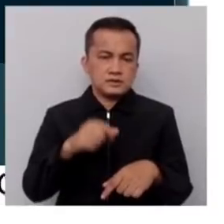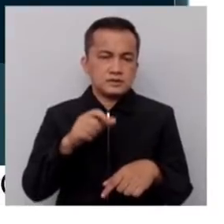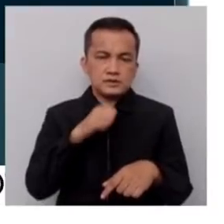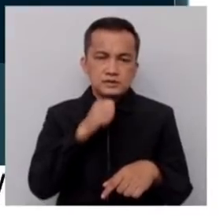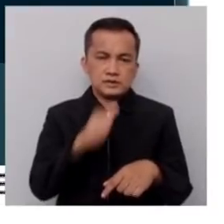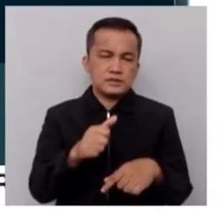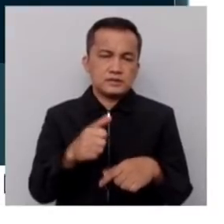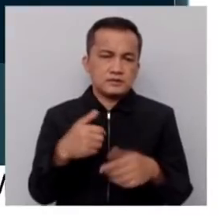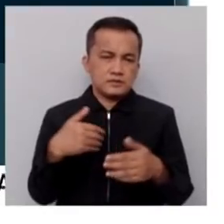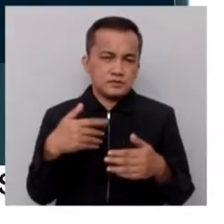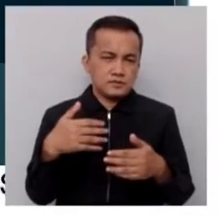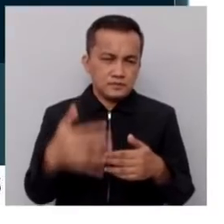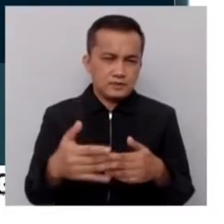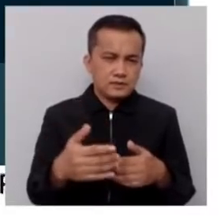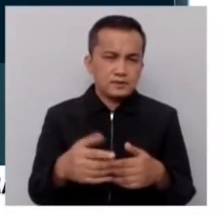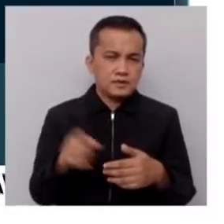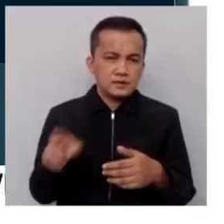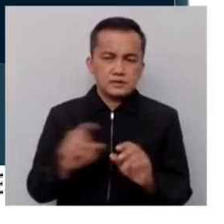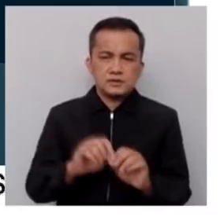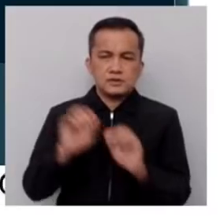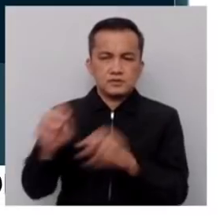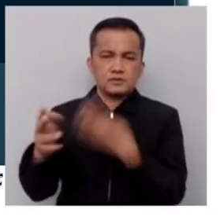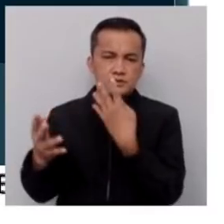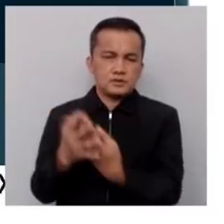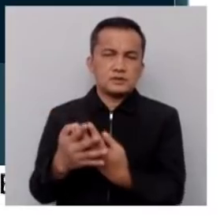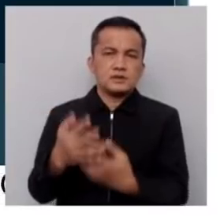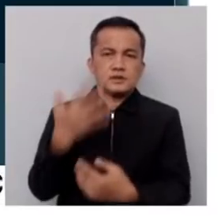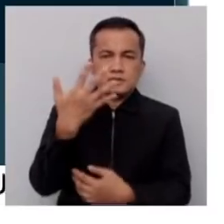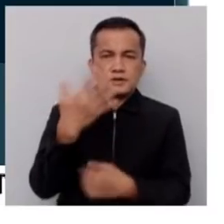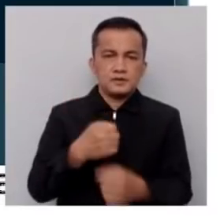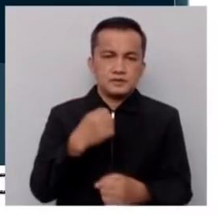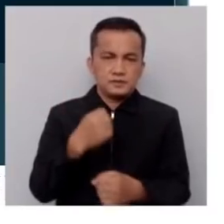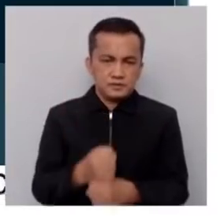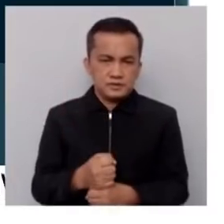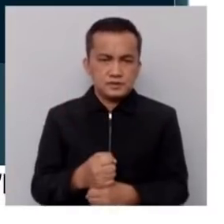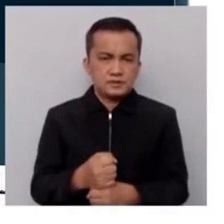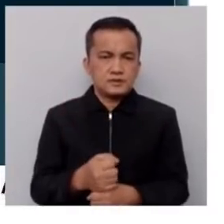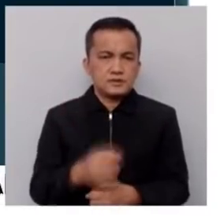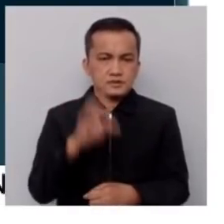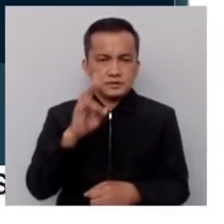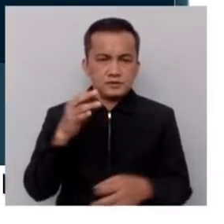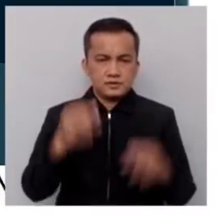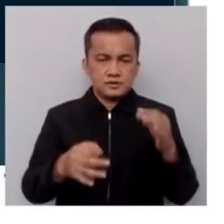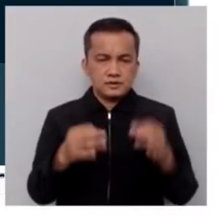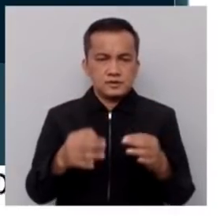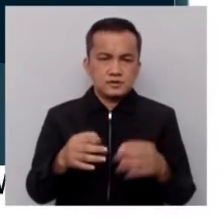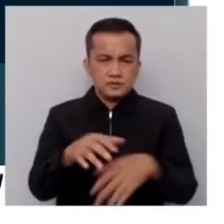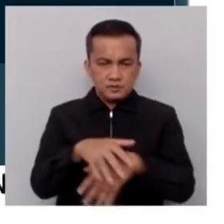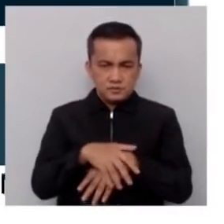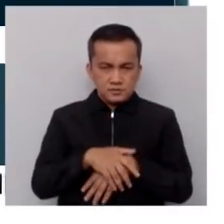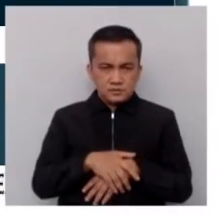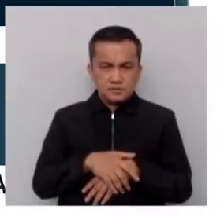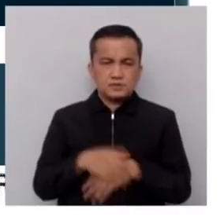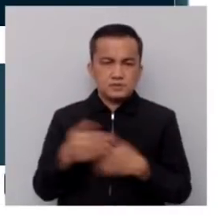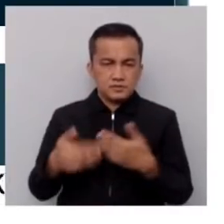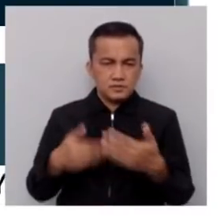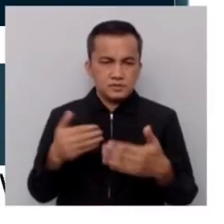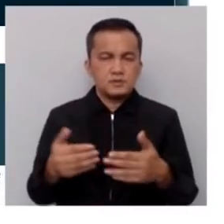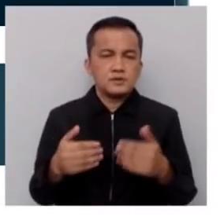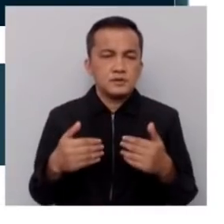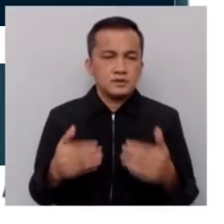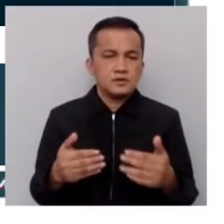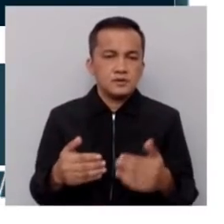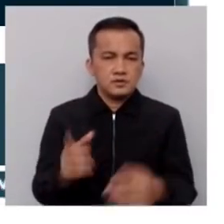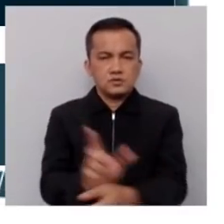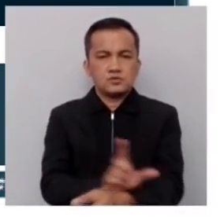this far. She has been incarcerated for the last 5 years. At least 7 judges have recused themselves from the proceedings. It's just too